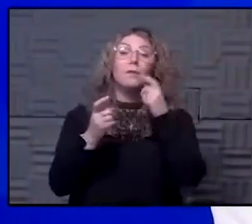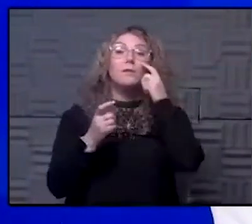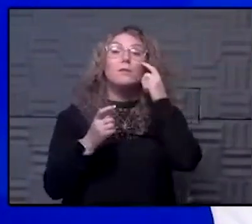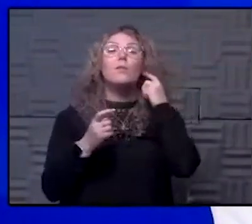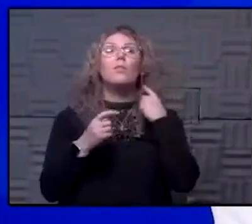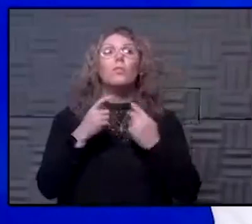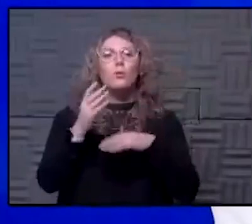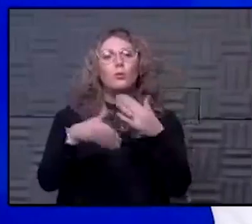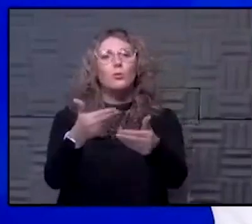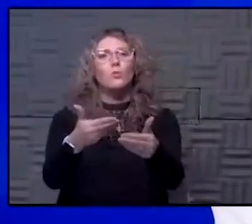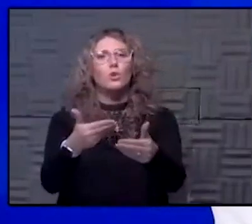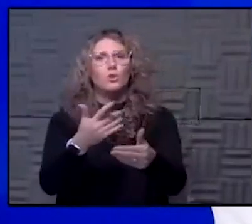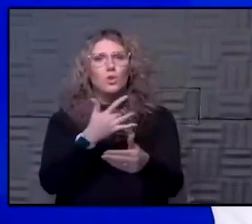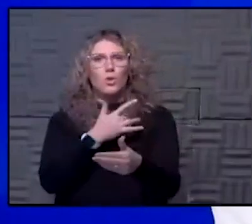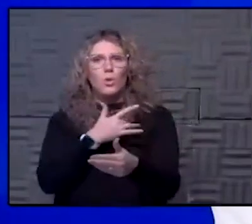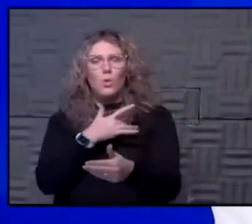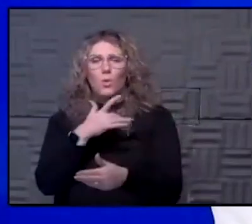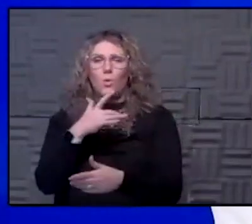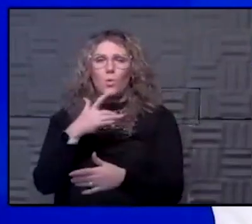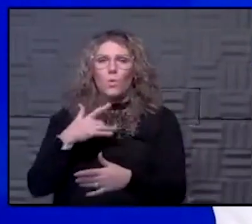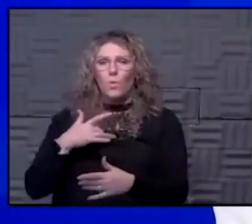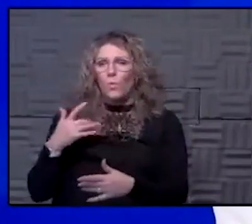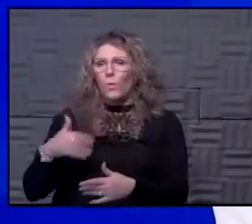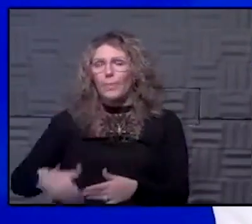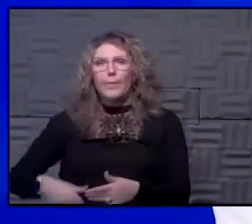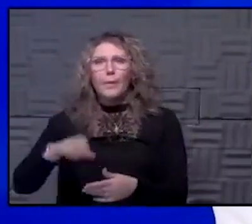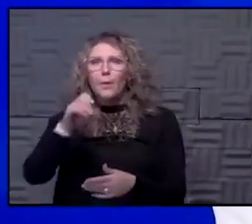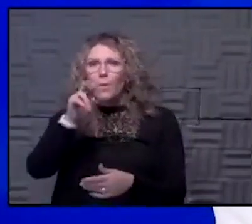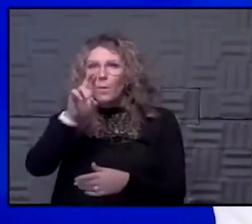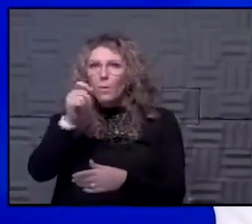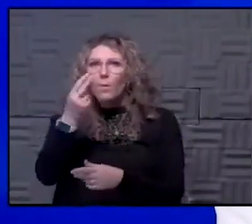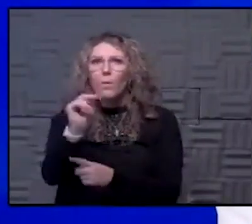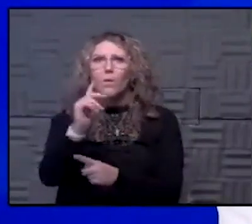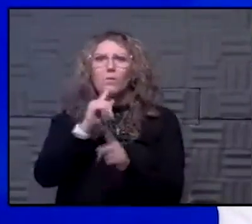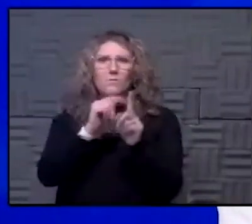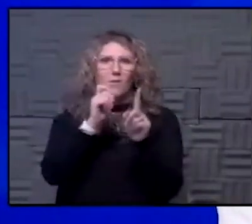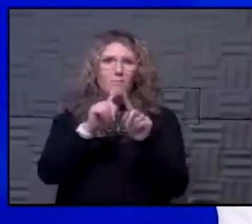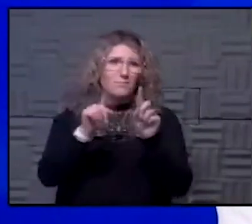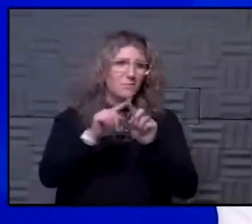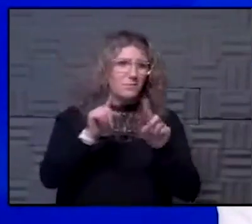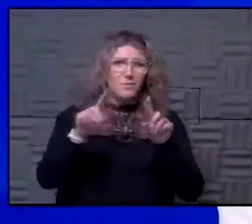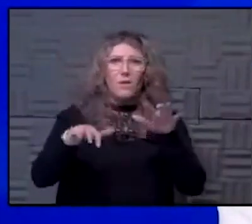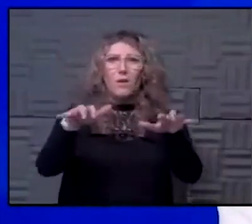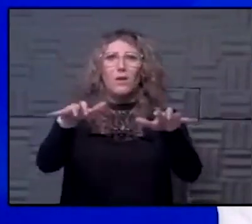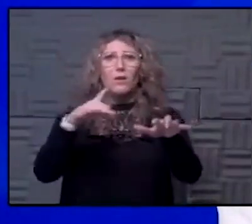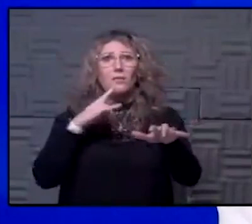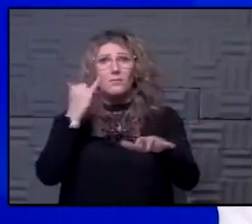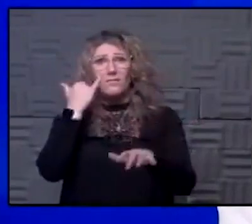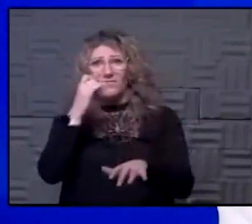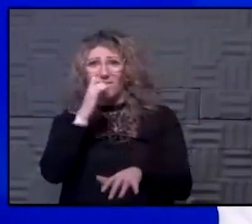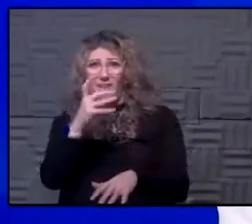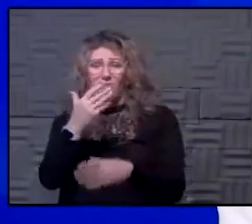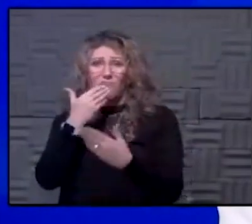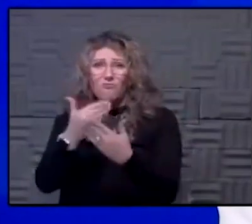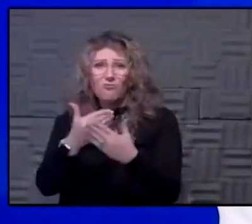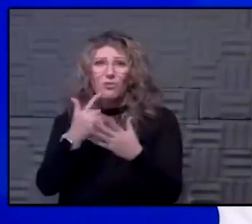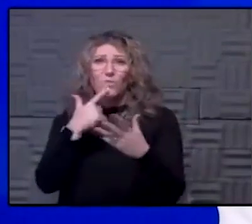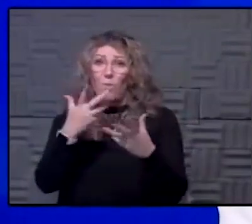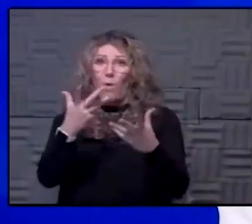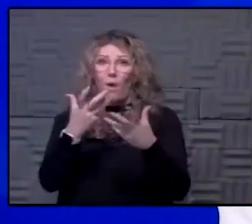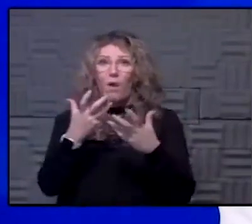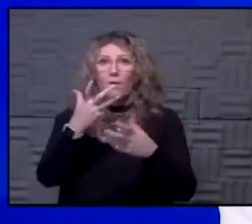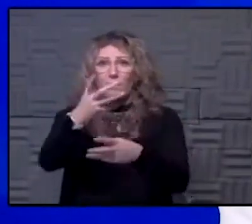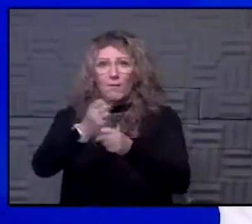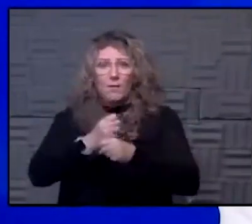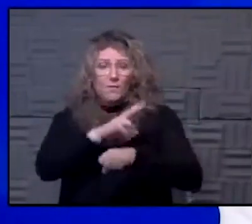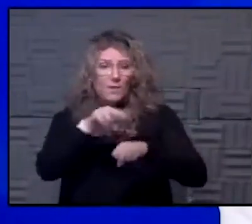of organ procurement organizations is so different from one area to the others, and if you didn't have a very good one, you wanted to get organs nationally, and if you have a really good one,